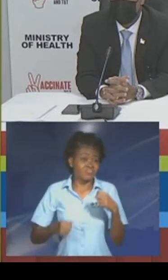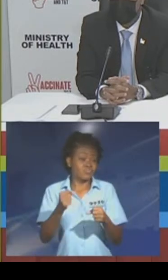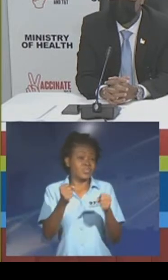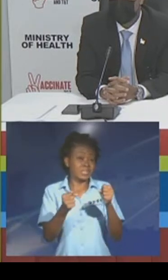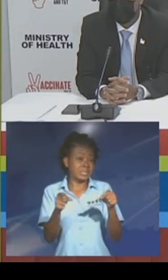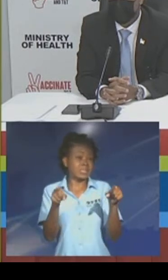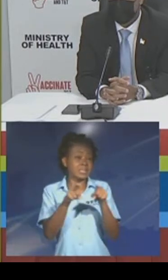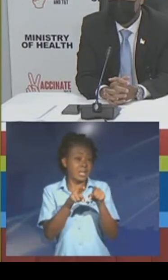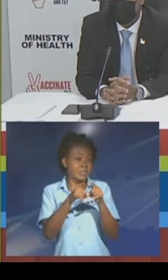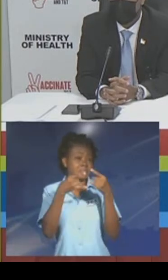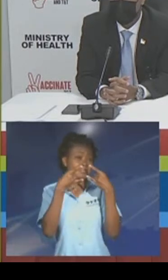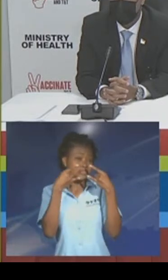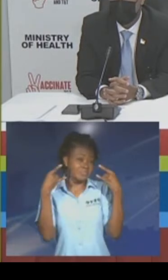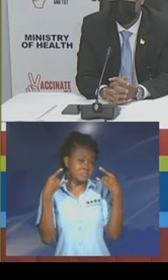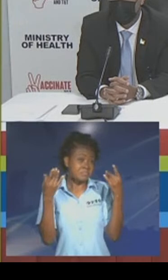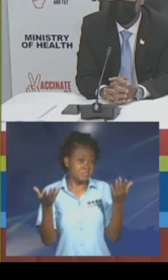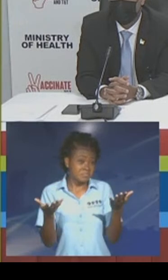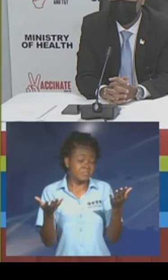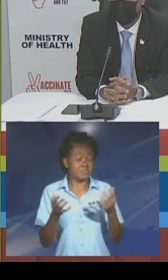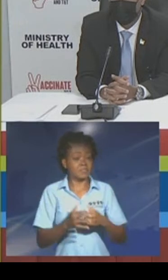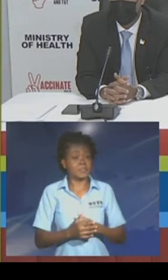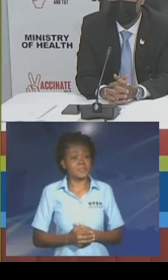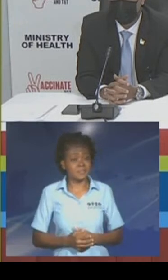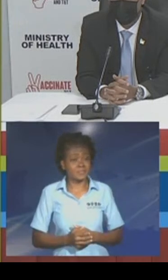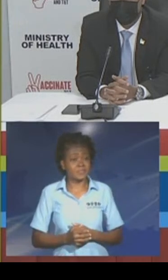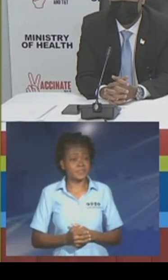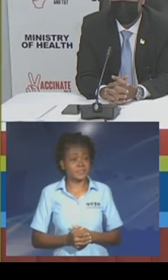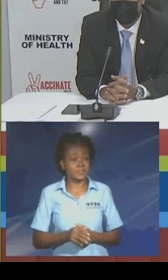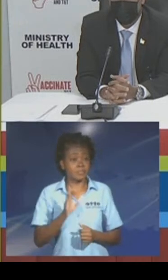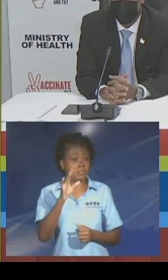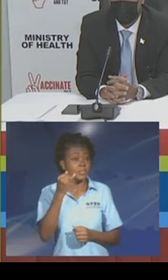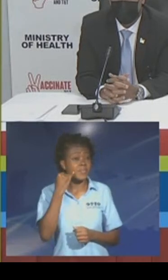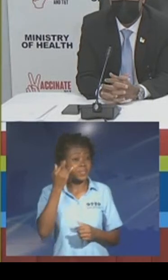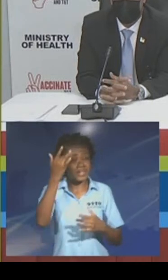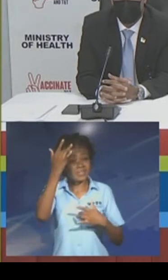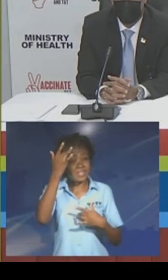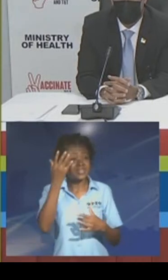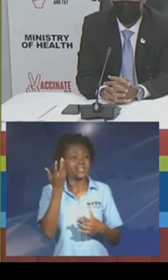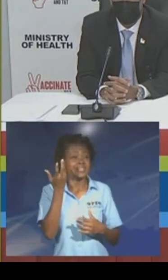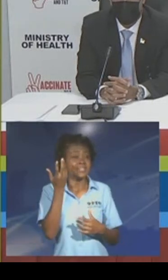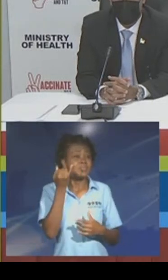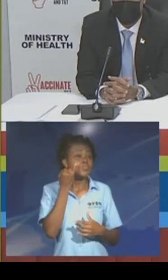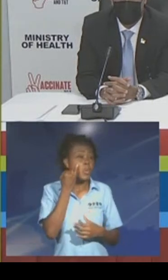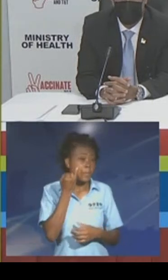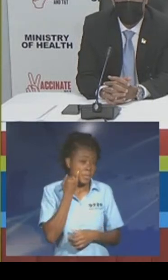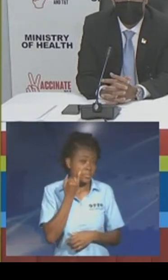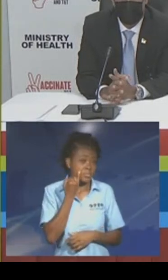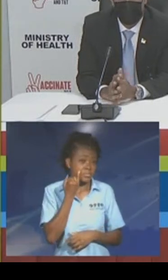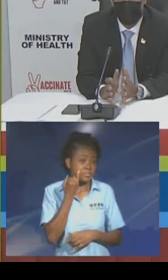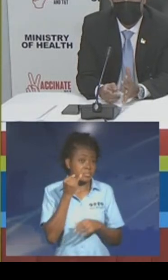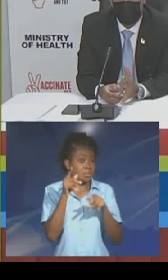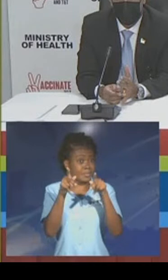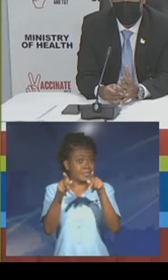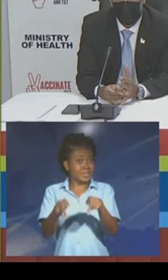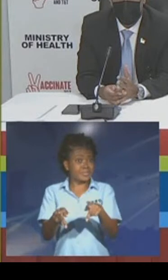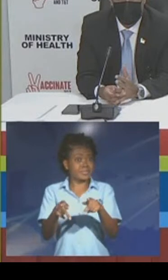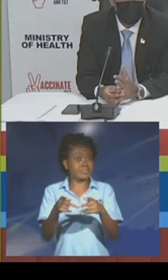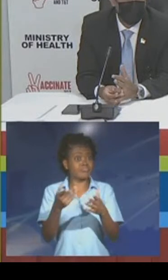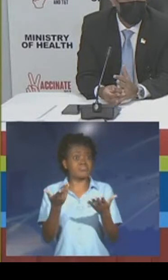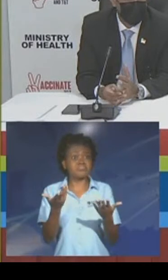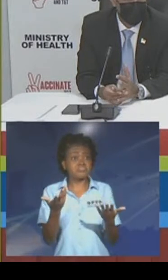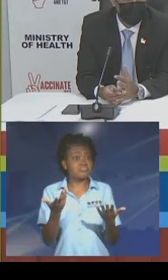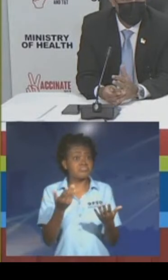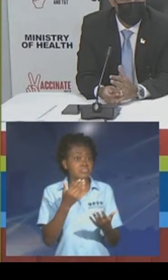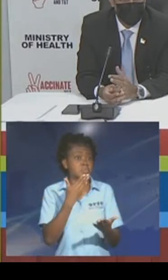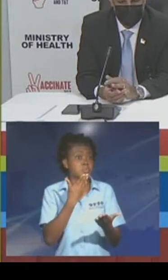board the ferry. They think they're healthy. They don't have any comorbidities and so on. But they decide to board the ferry without a face mask,